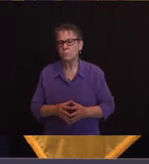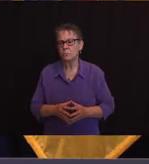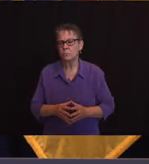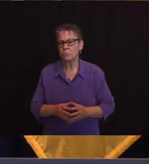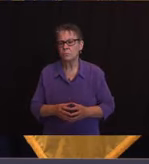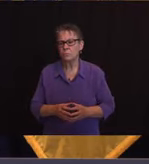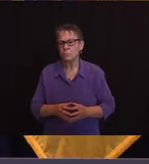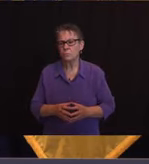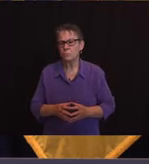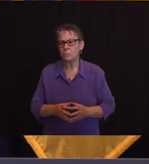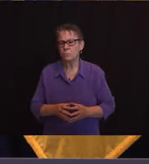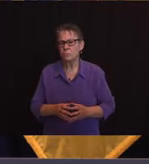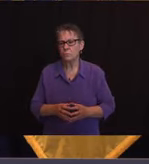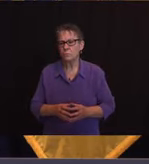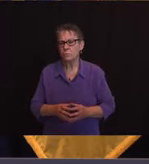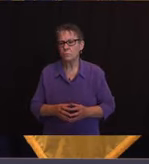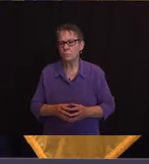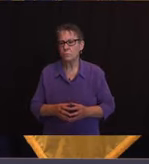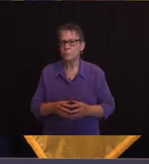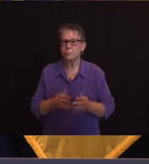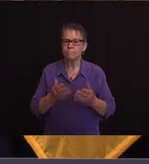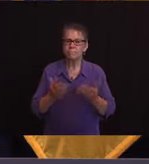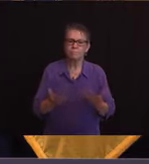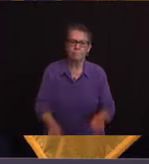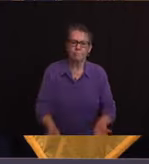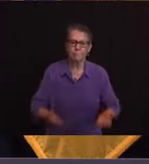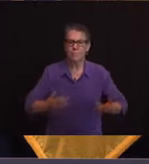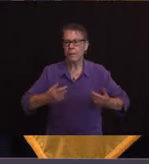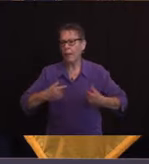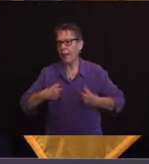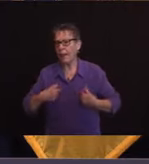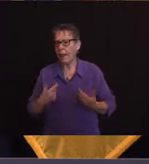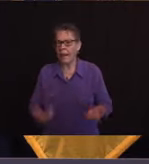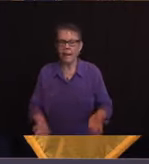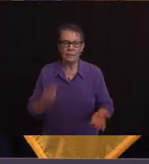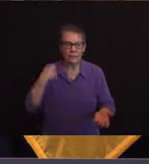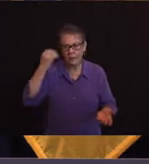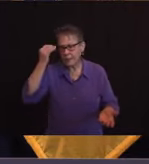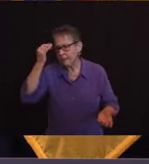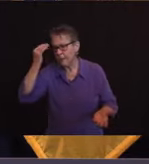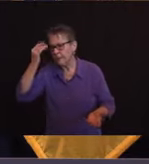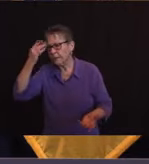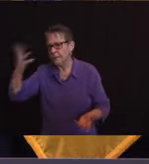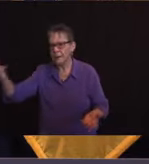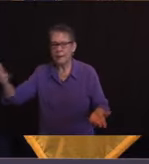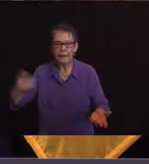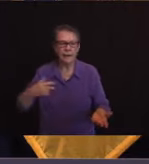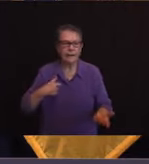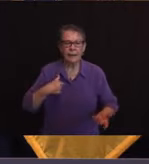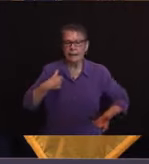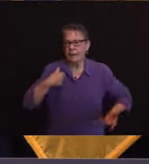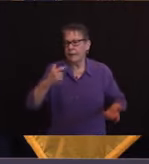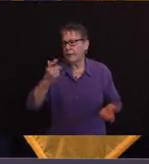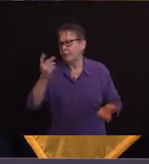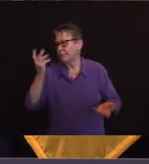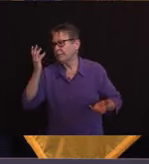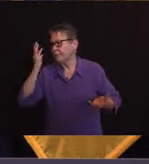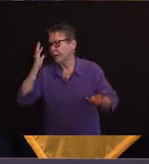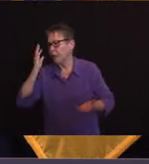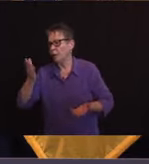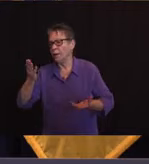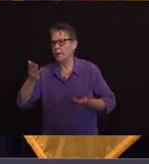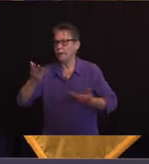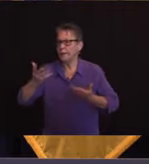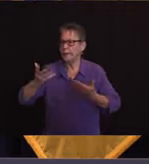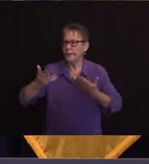I think we're going to continue to be incremental. I mean, we just don't have you heard Ed's answers in terms of the fact that,